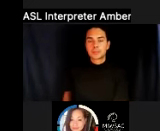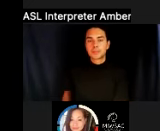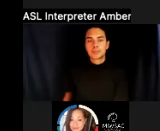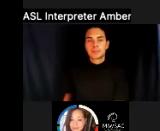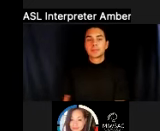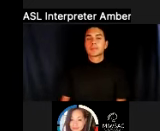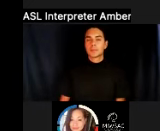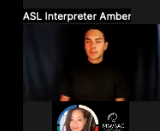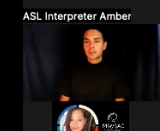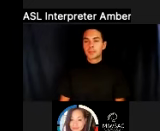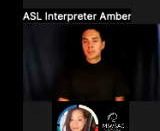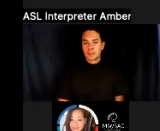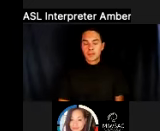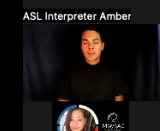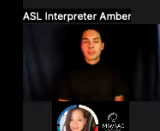Okay, so